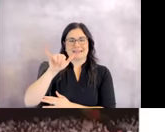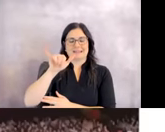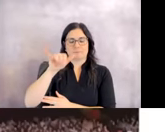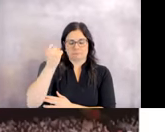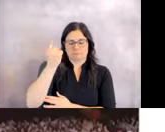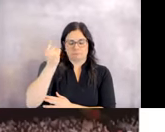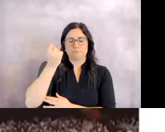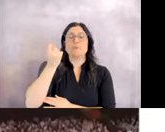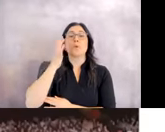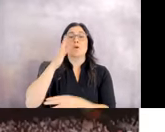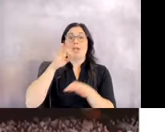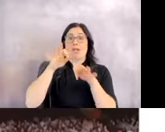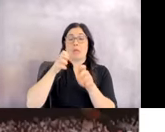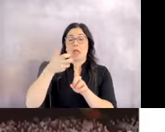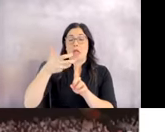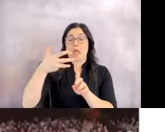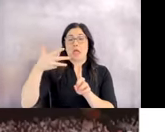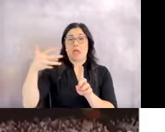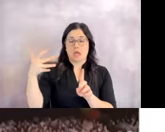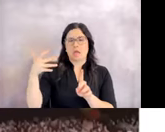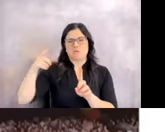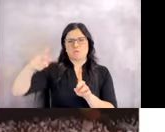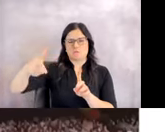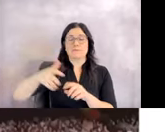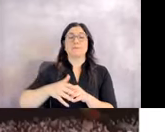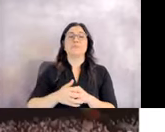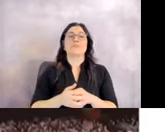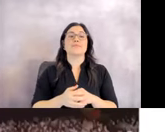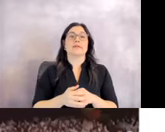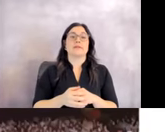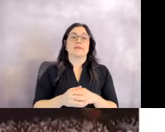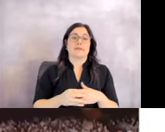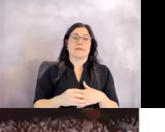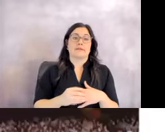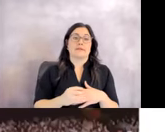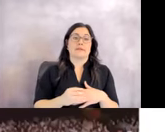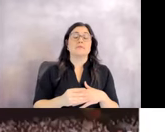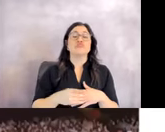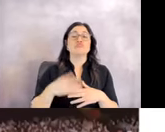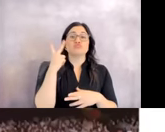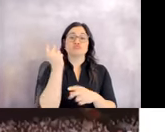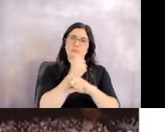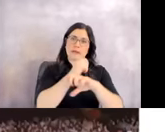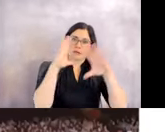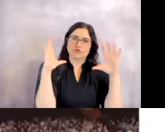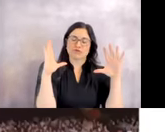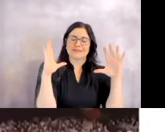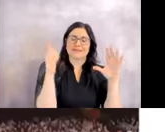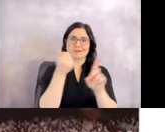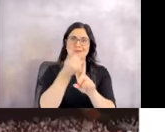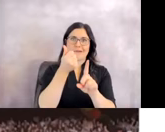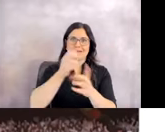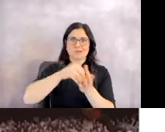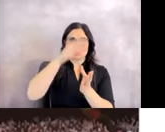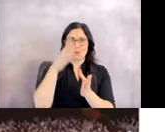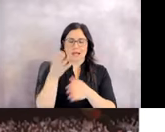a lot more detail on this, but put yourself in the shoes of a